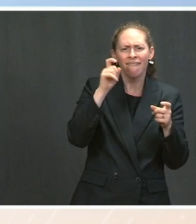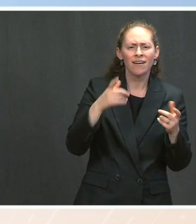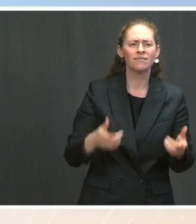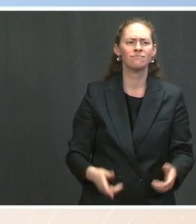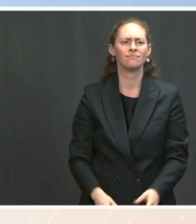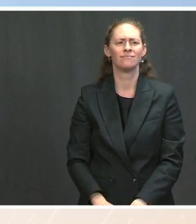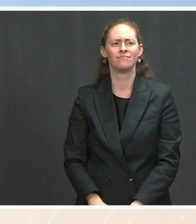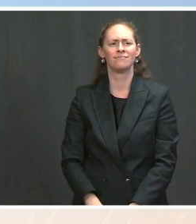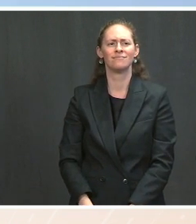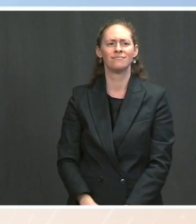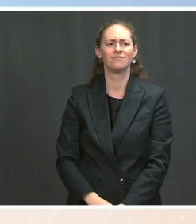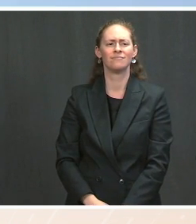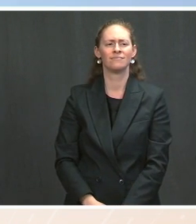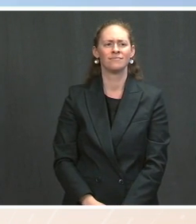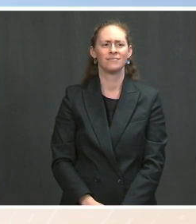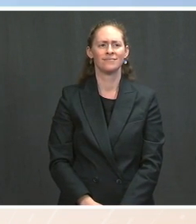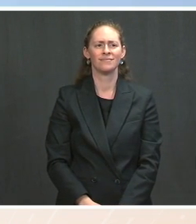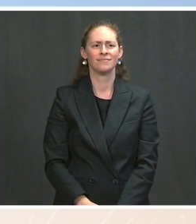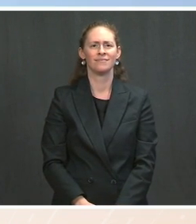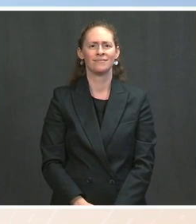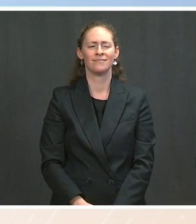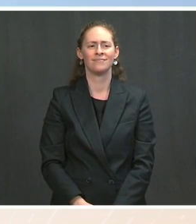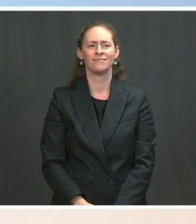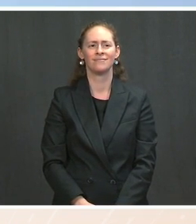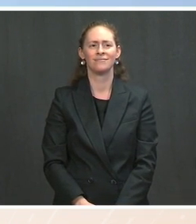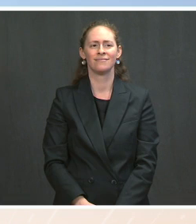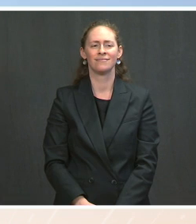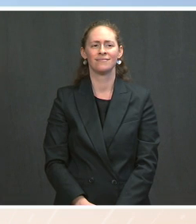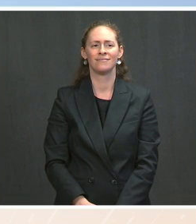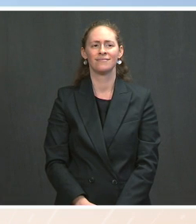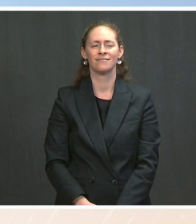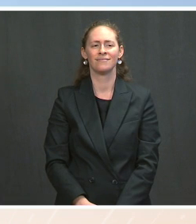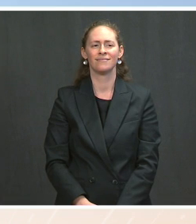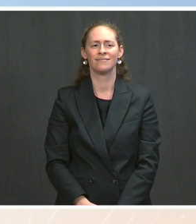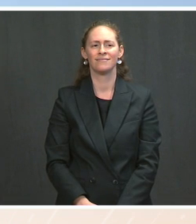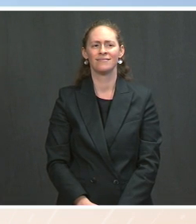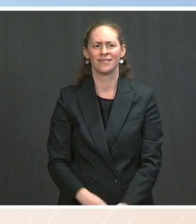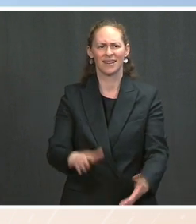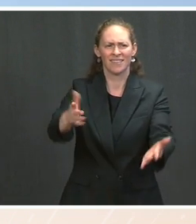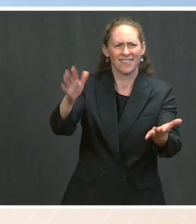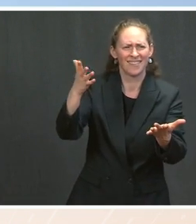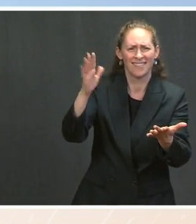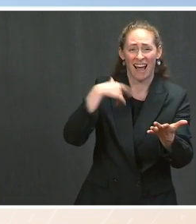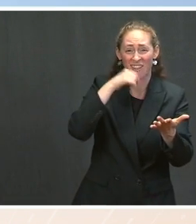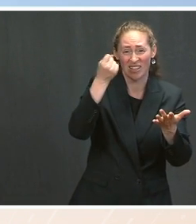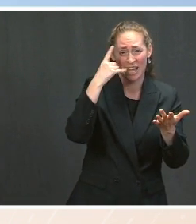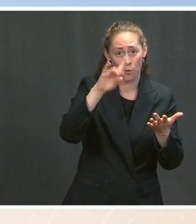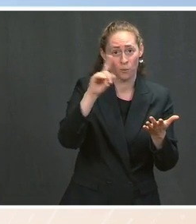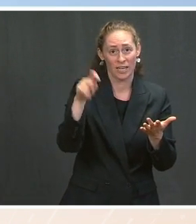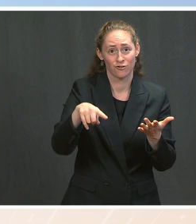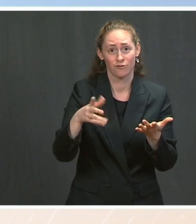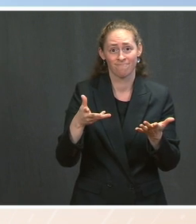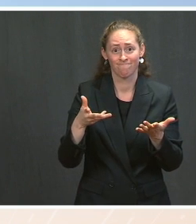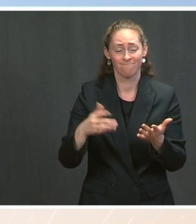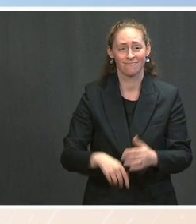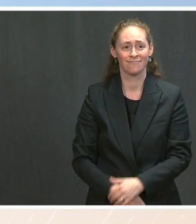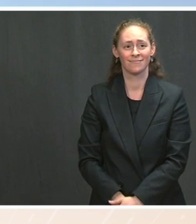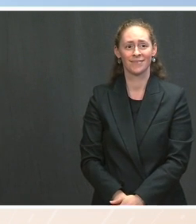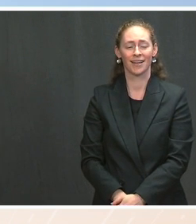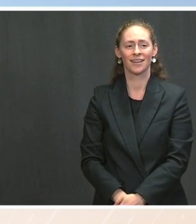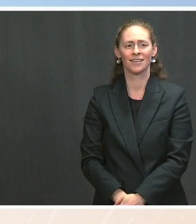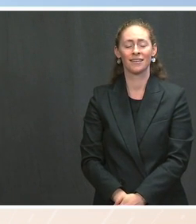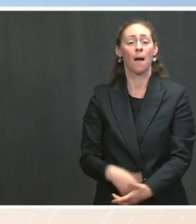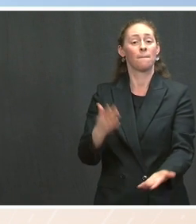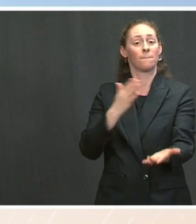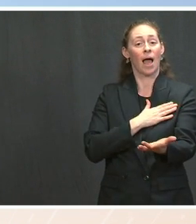on your... Go ahead. Okay. I don't know. You had a question. Well, my question is the Biden administration considered, does it have any